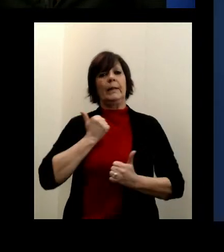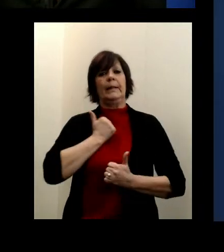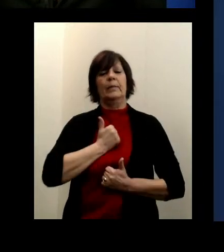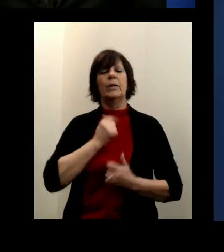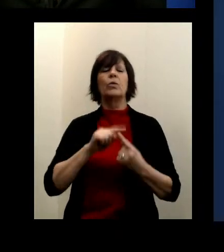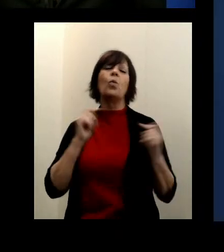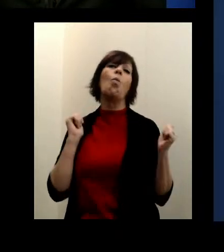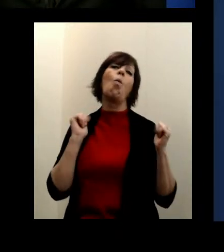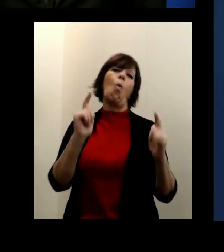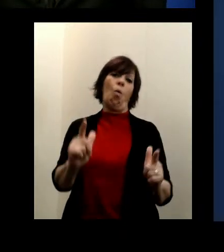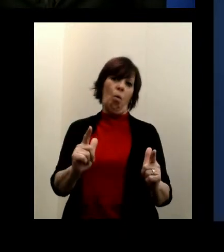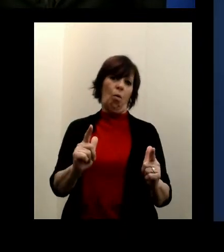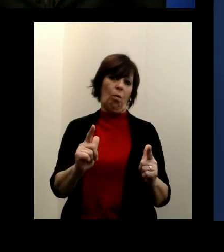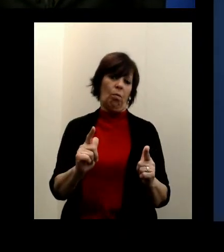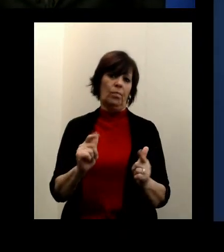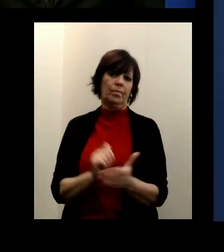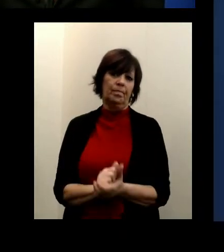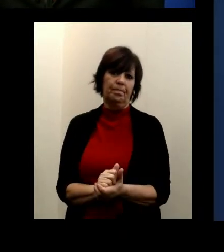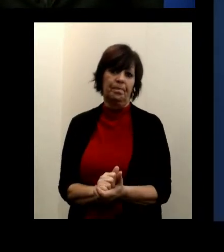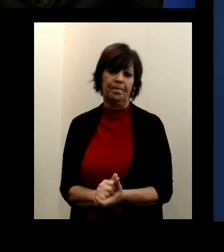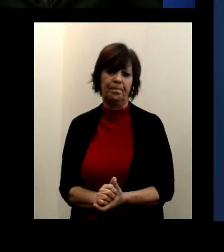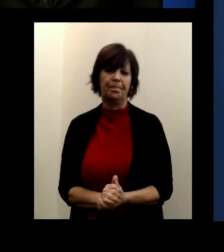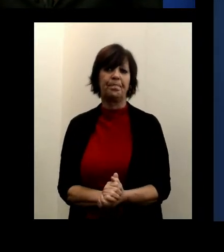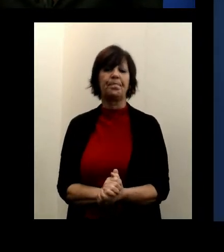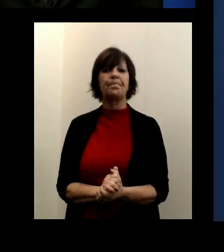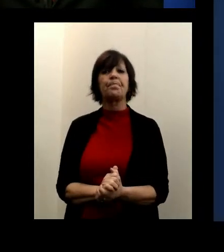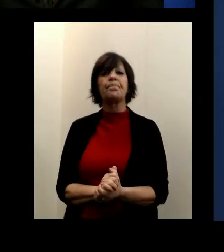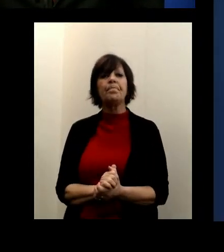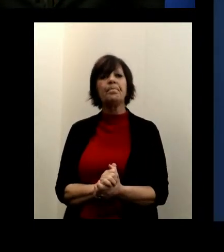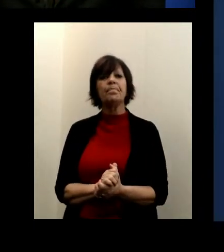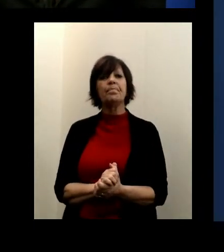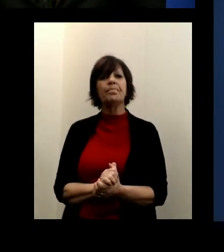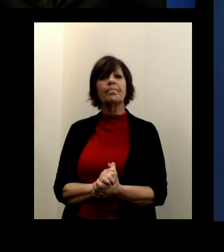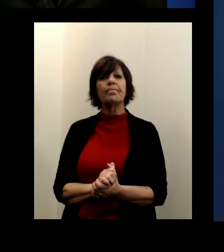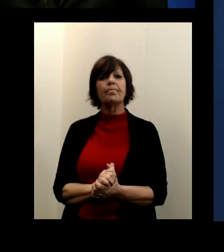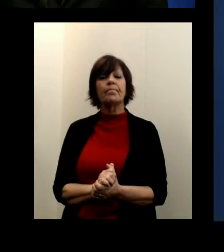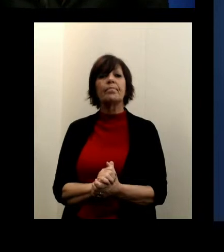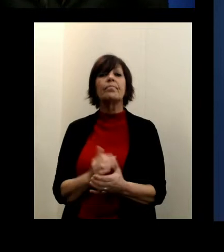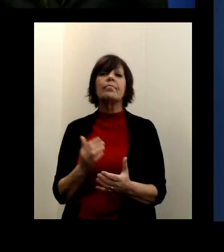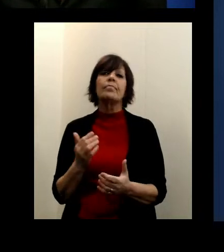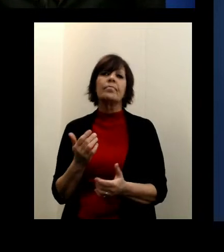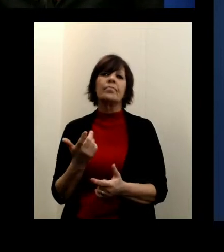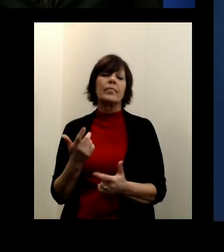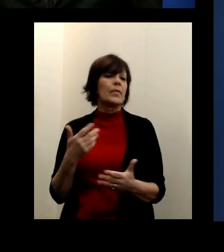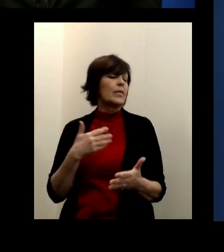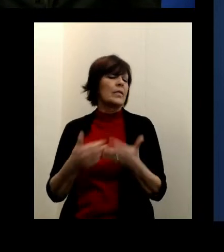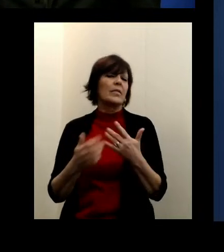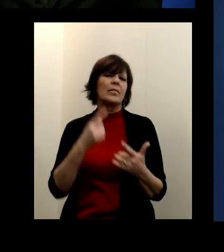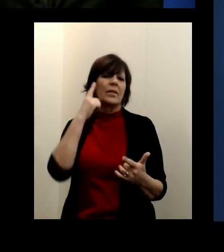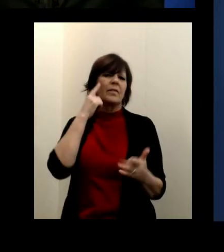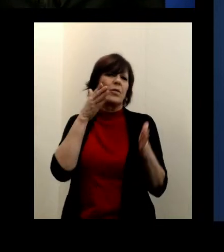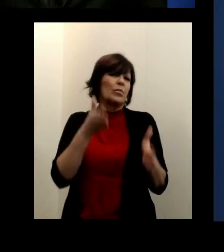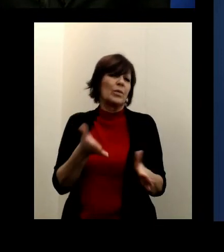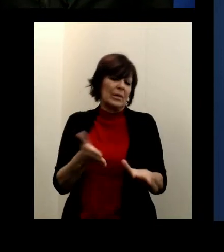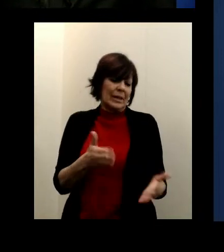who've lost a loved one during this terrible pandemic, whether it's actually someone in our own county or elsewhere.